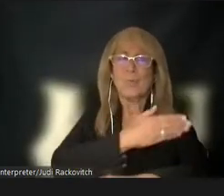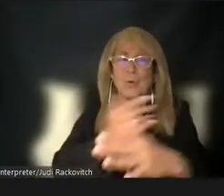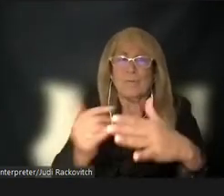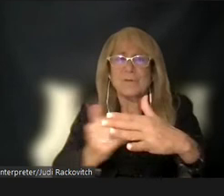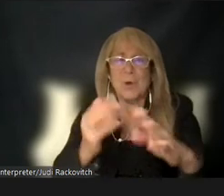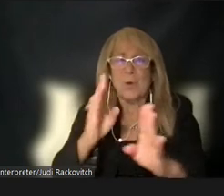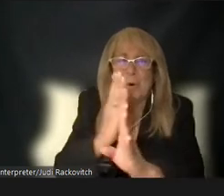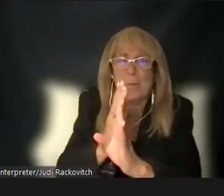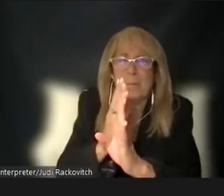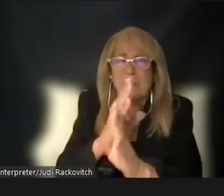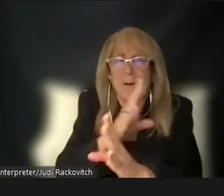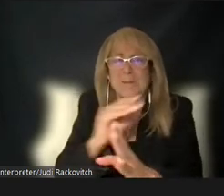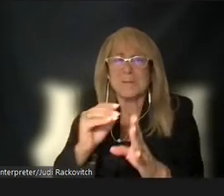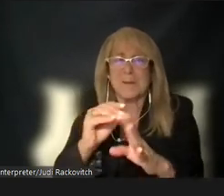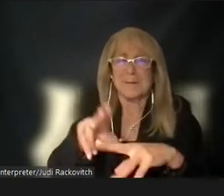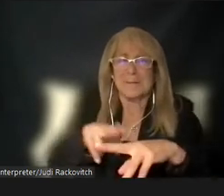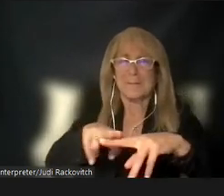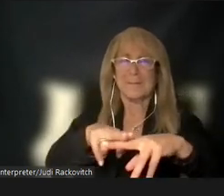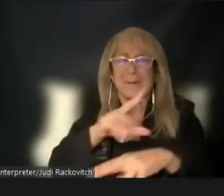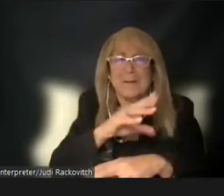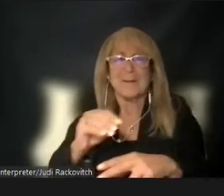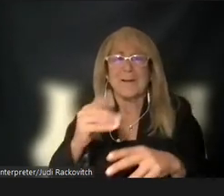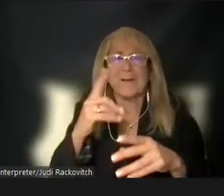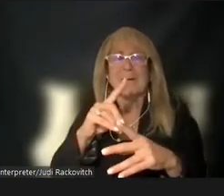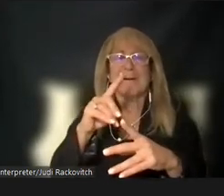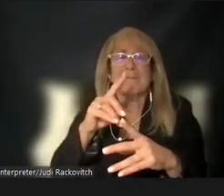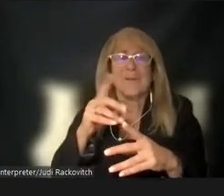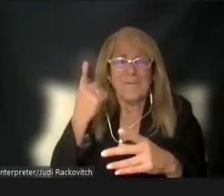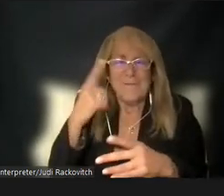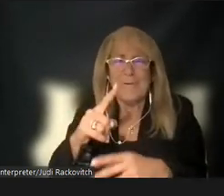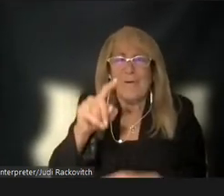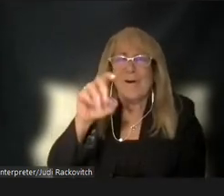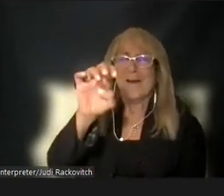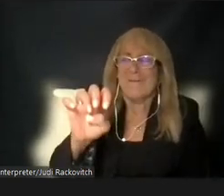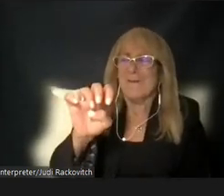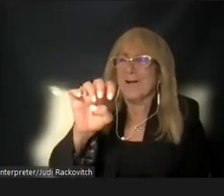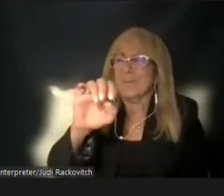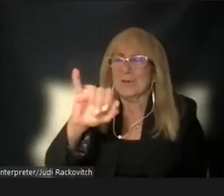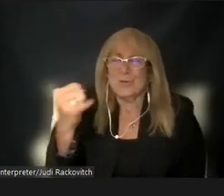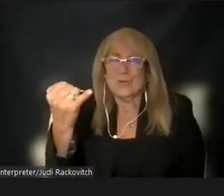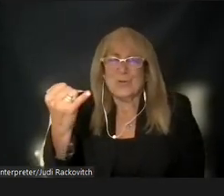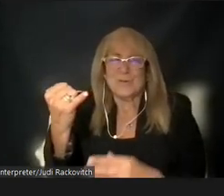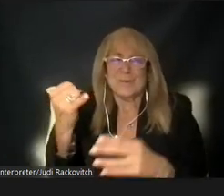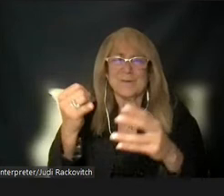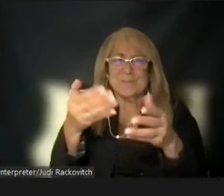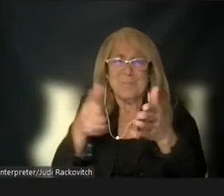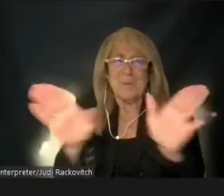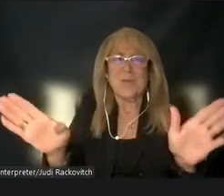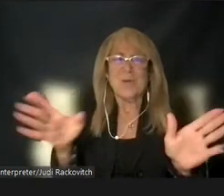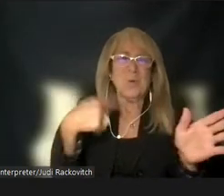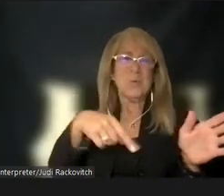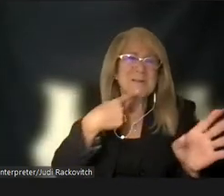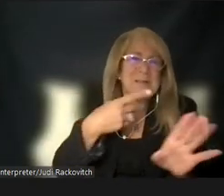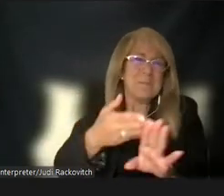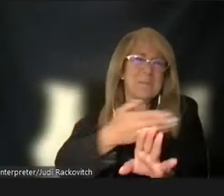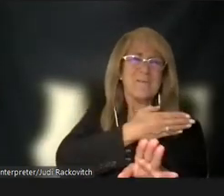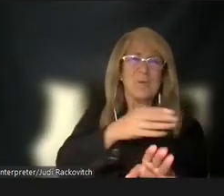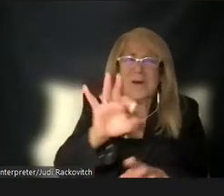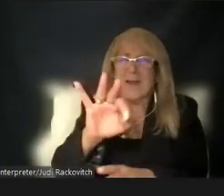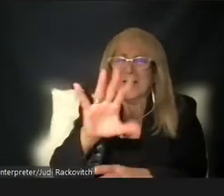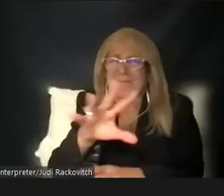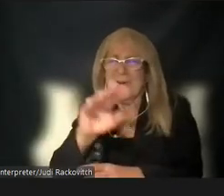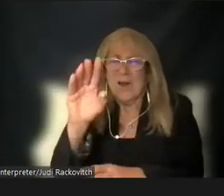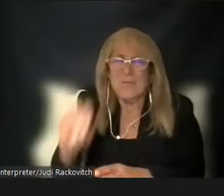benefit MTA's transit commuters, including environmental justice populations. As we mentioned in the previous slide, about 95% of low-income commuters